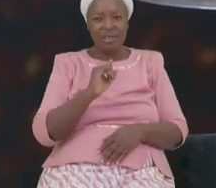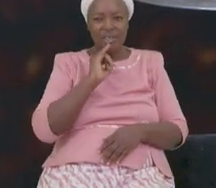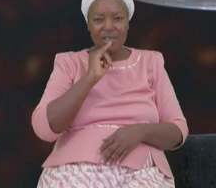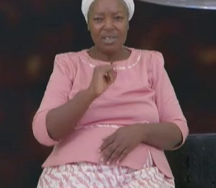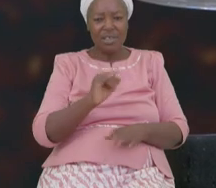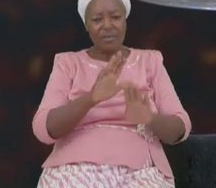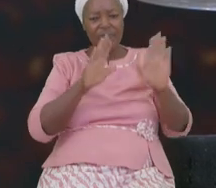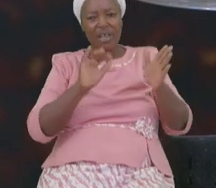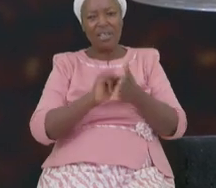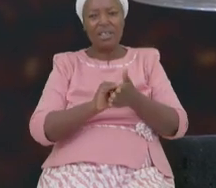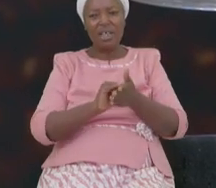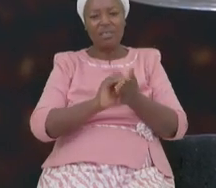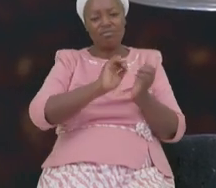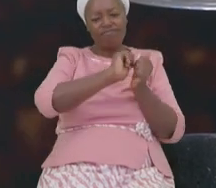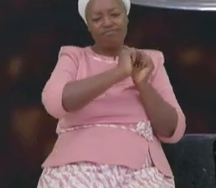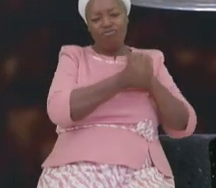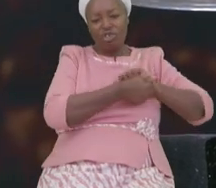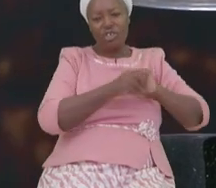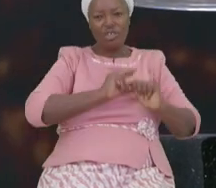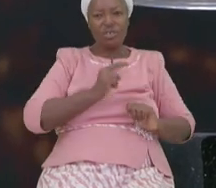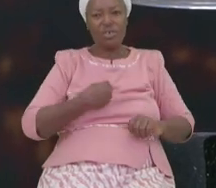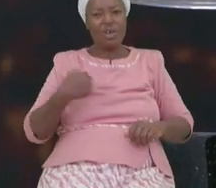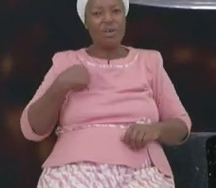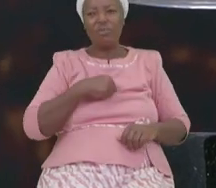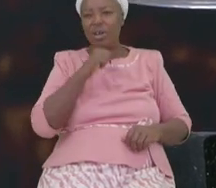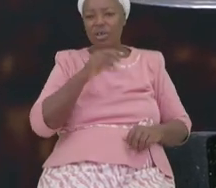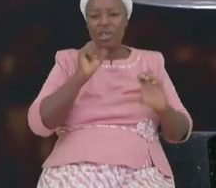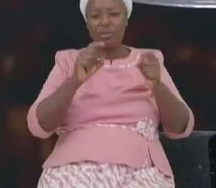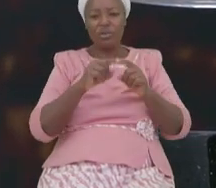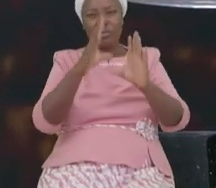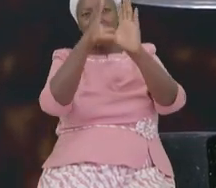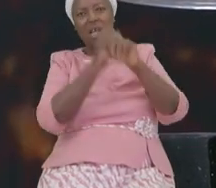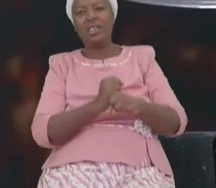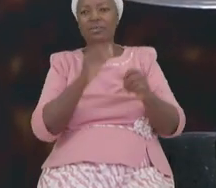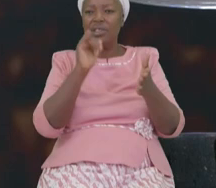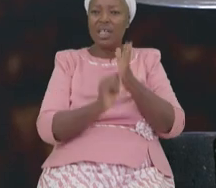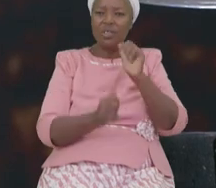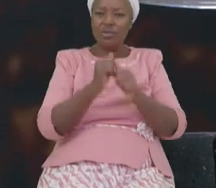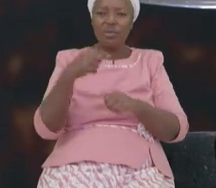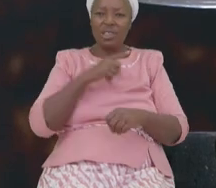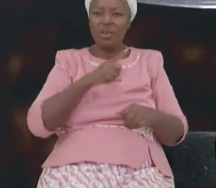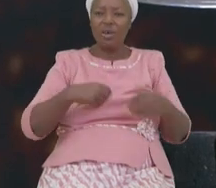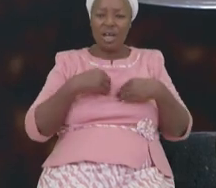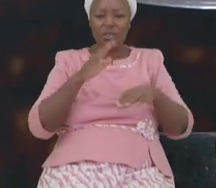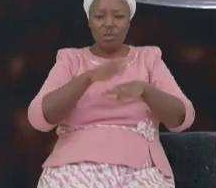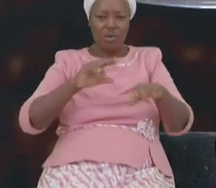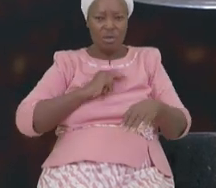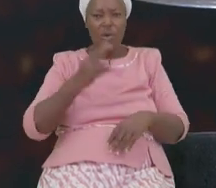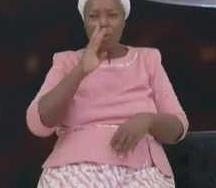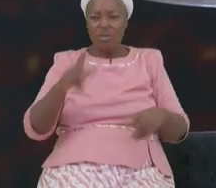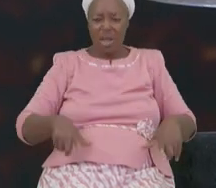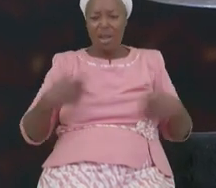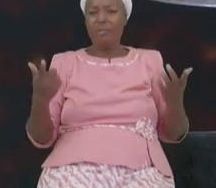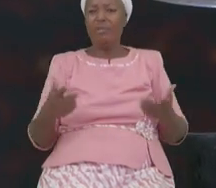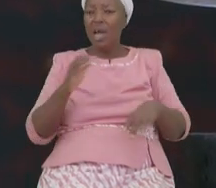crushes us. And then we're not able to achieve what the Lord has raised you. Why are you alive? Why are you alive at